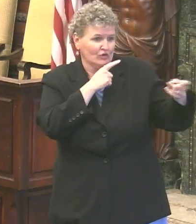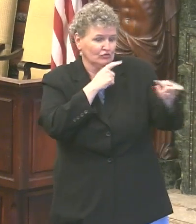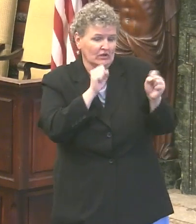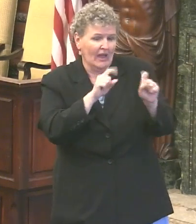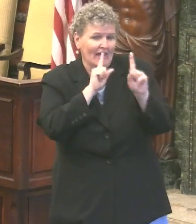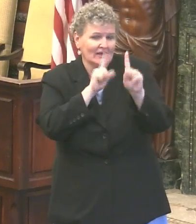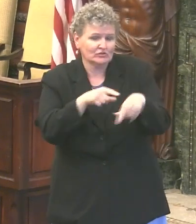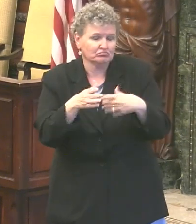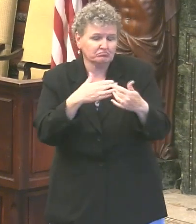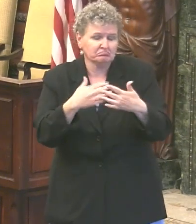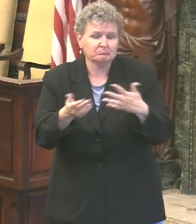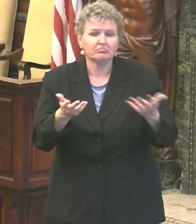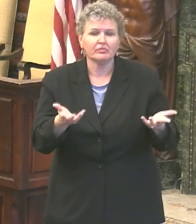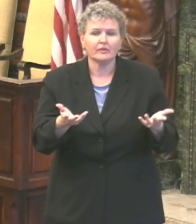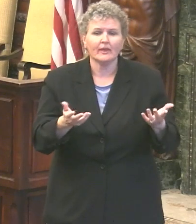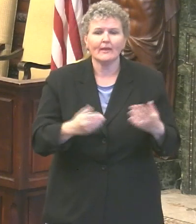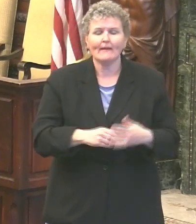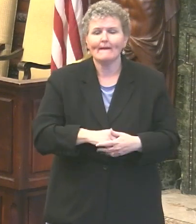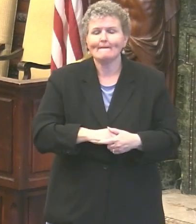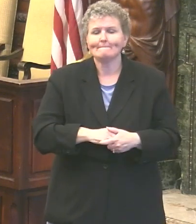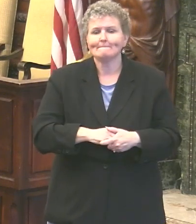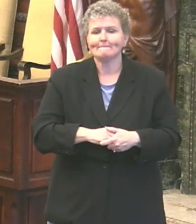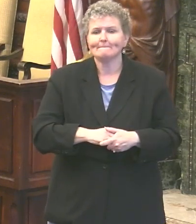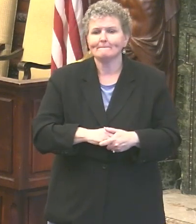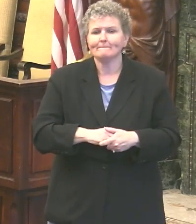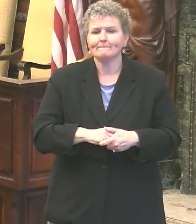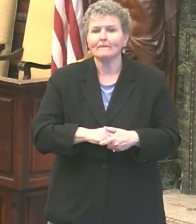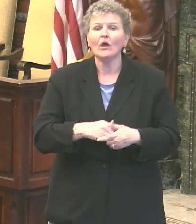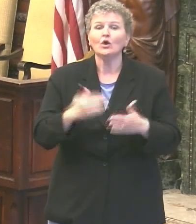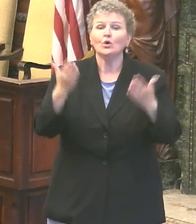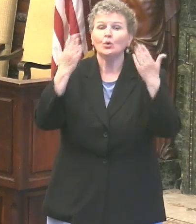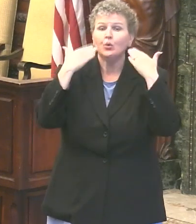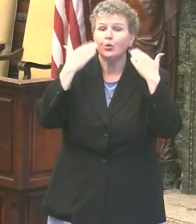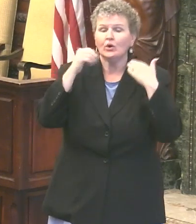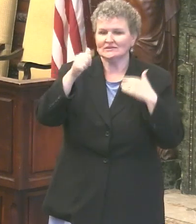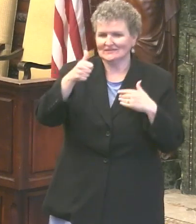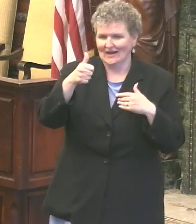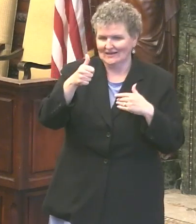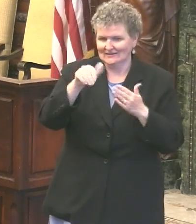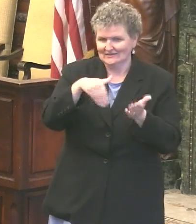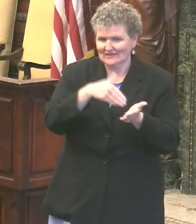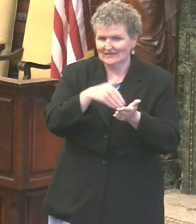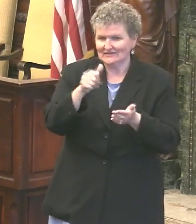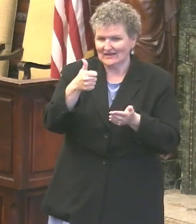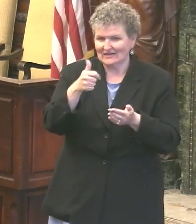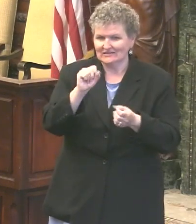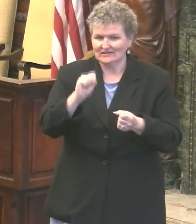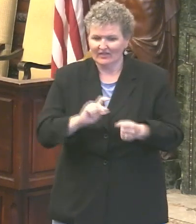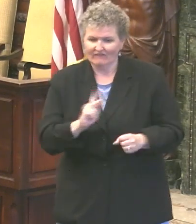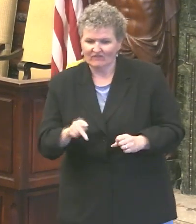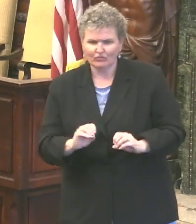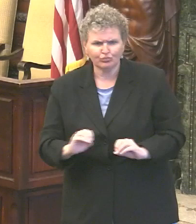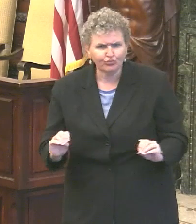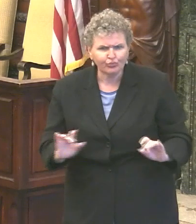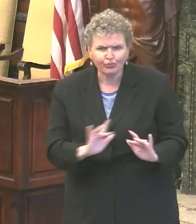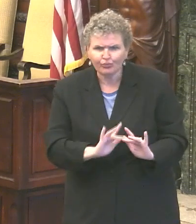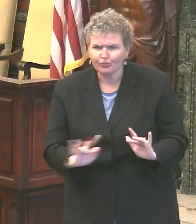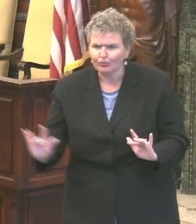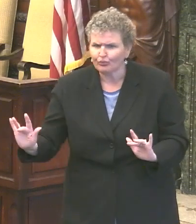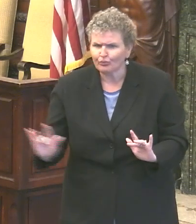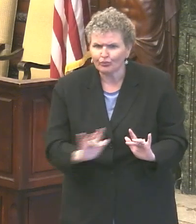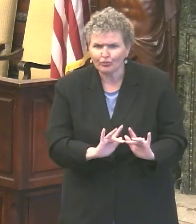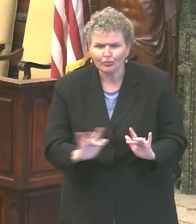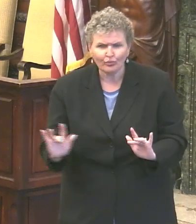it. So there are 10 cooling centers in the city, but none of them is in South Philly. The city's heat